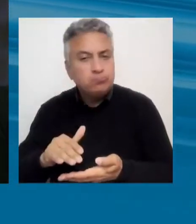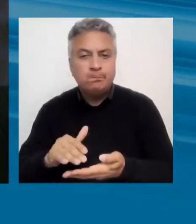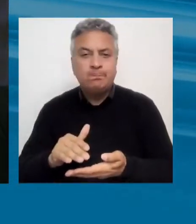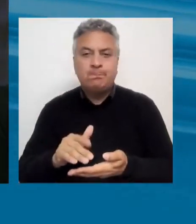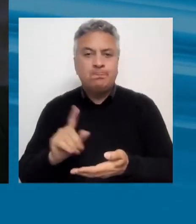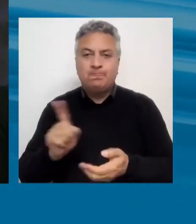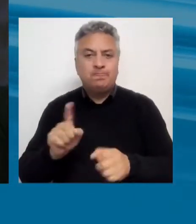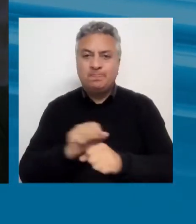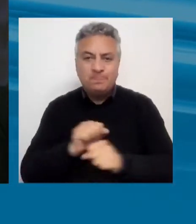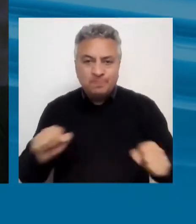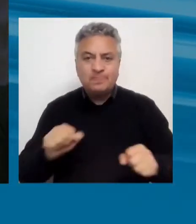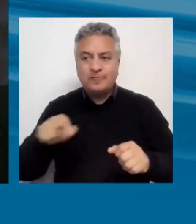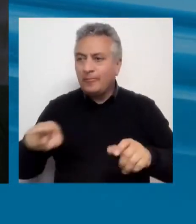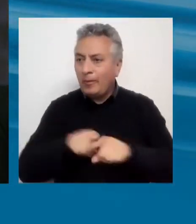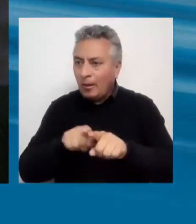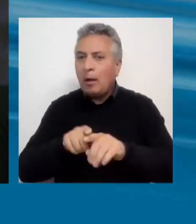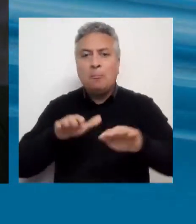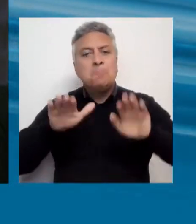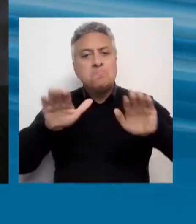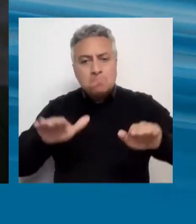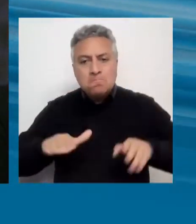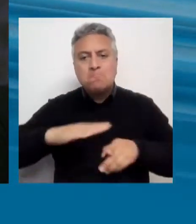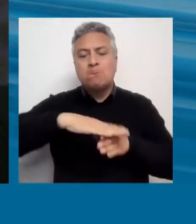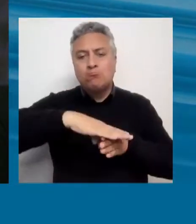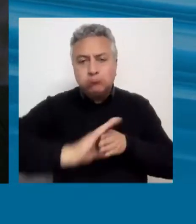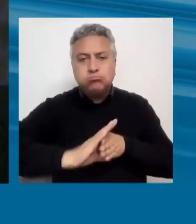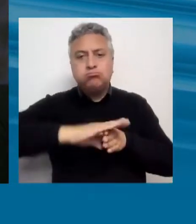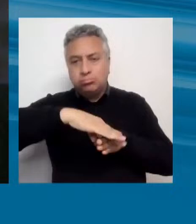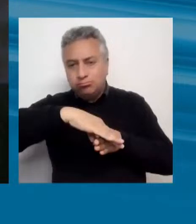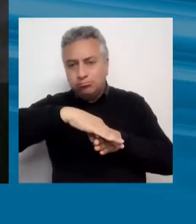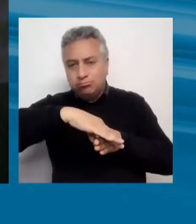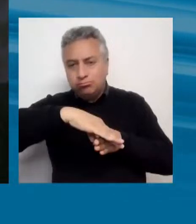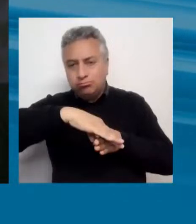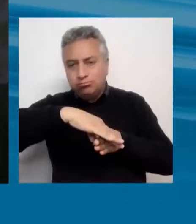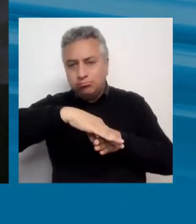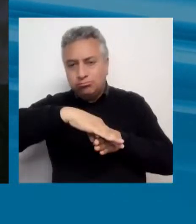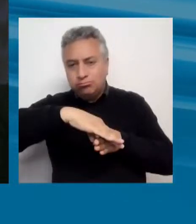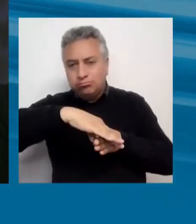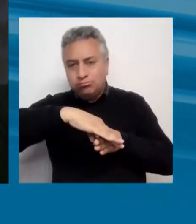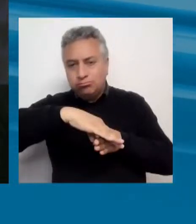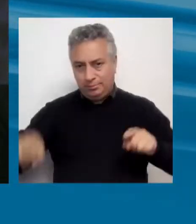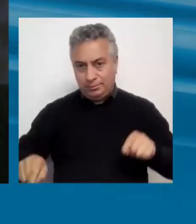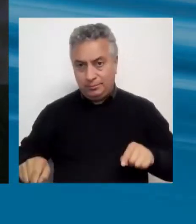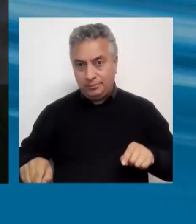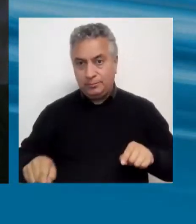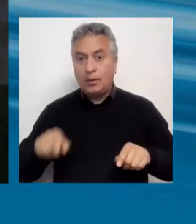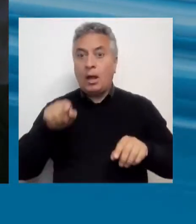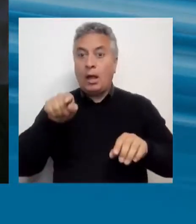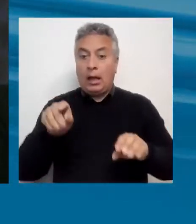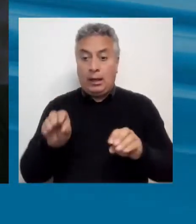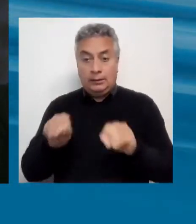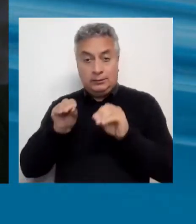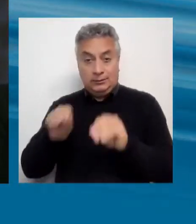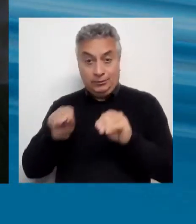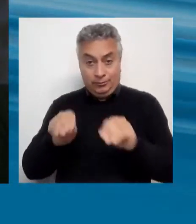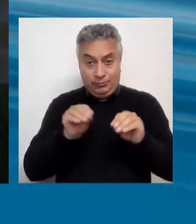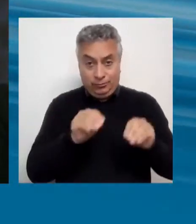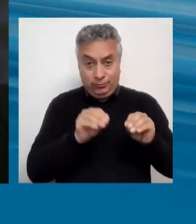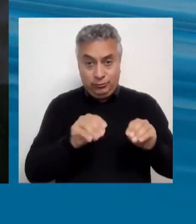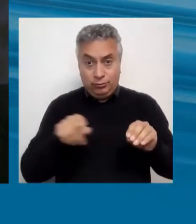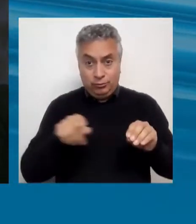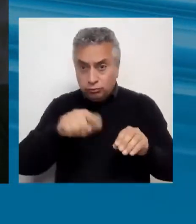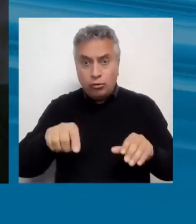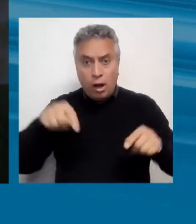the impact of structural inequalities, deficiencies in the education system that